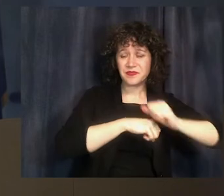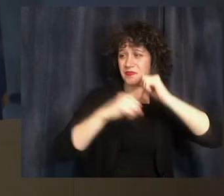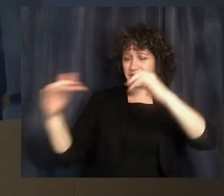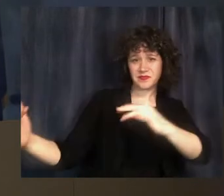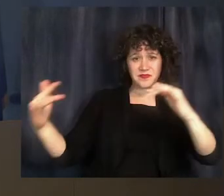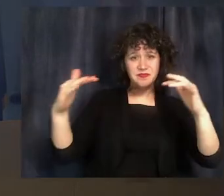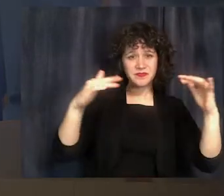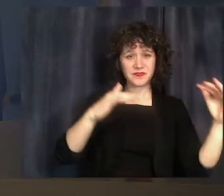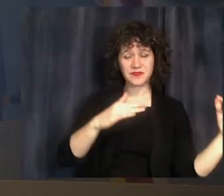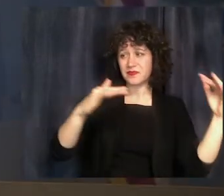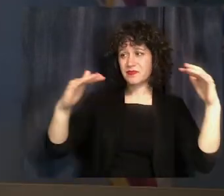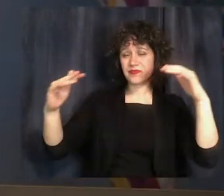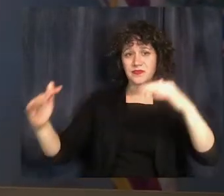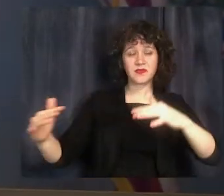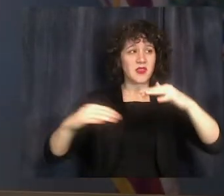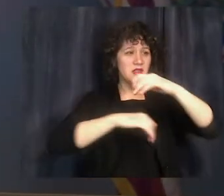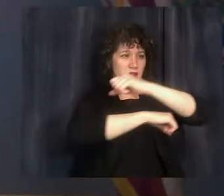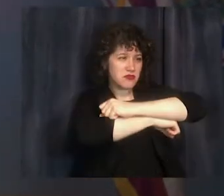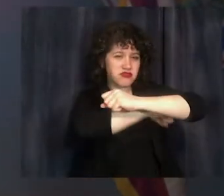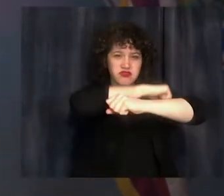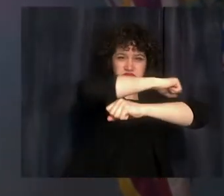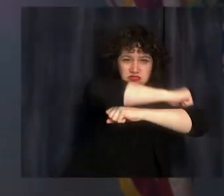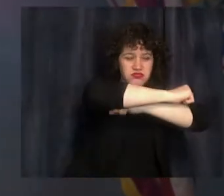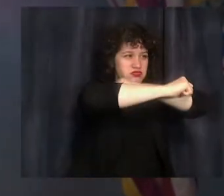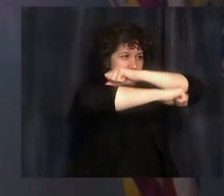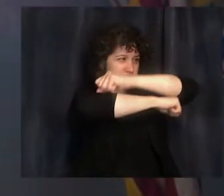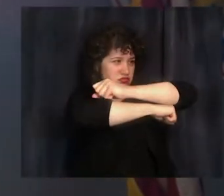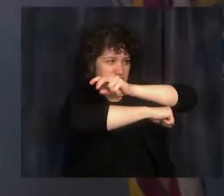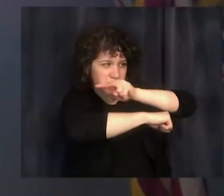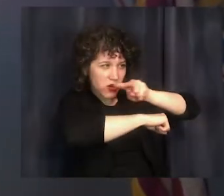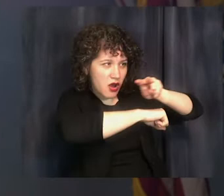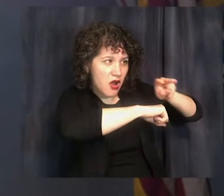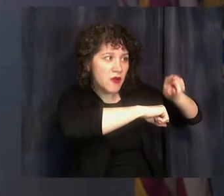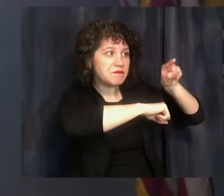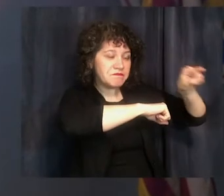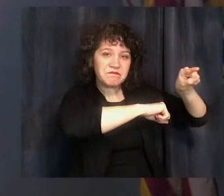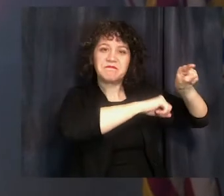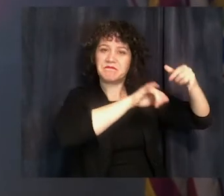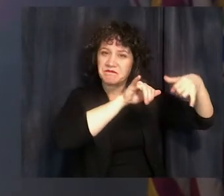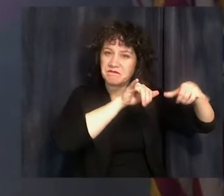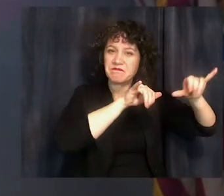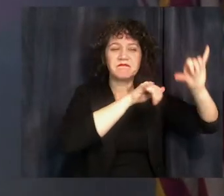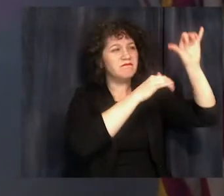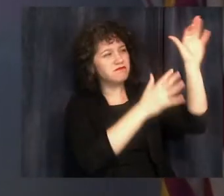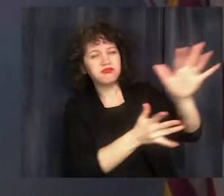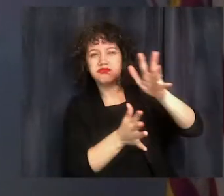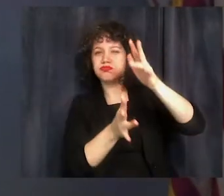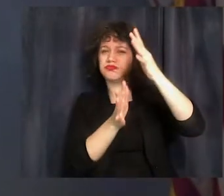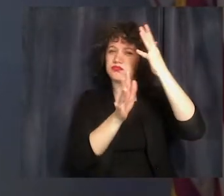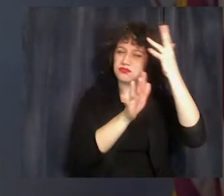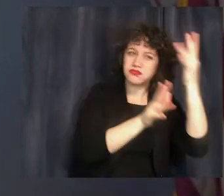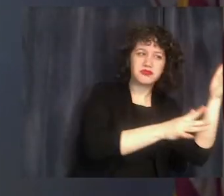perilous fight o'er the ramparts we watched were so gallantly.